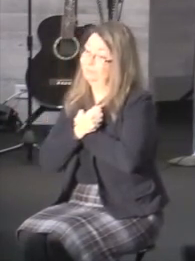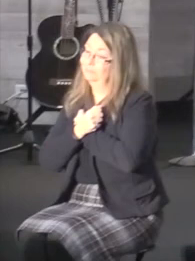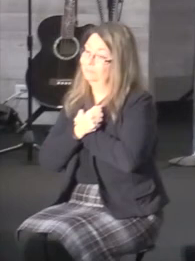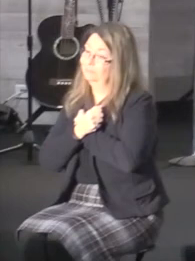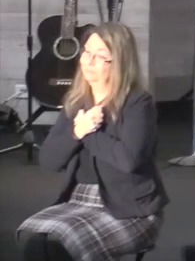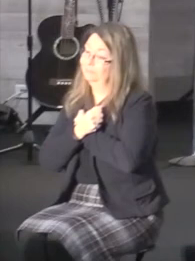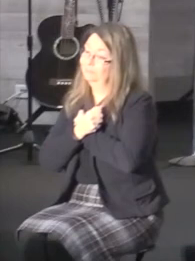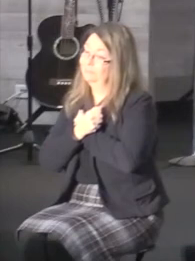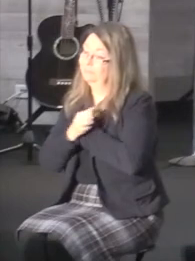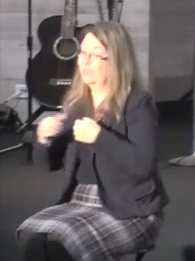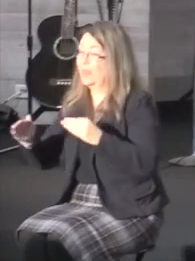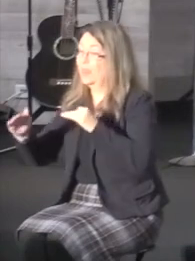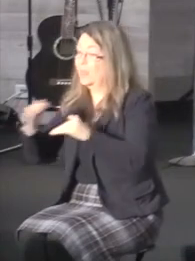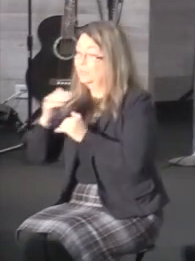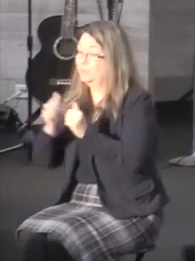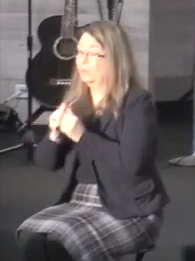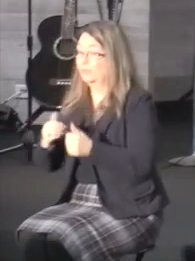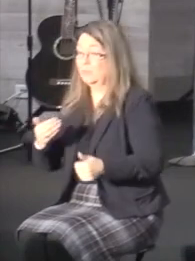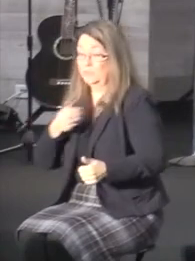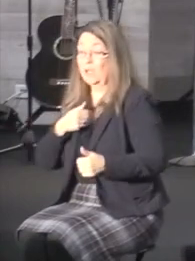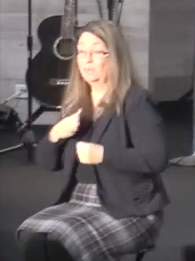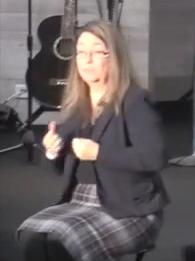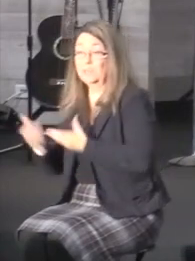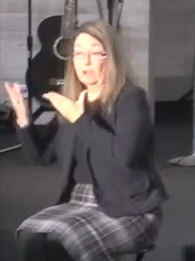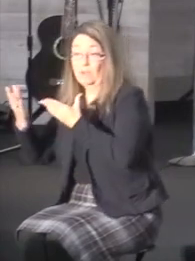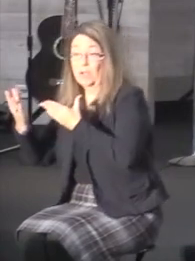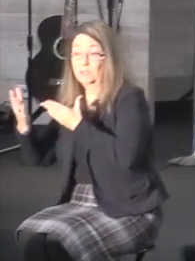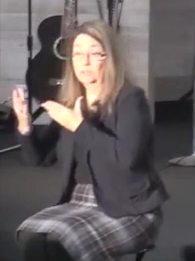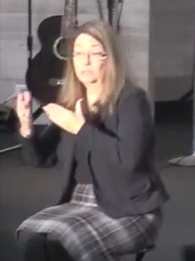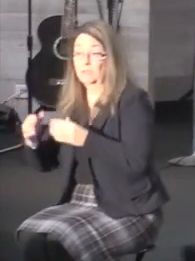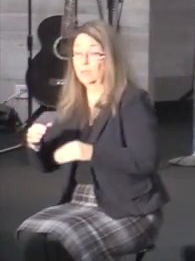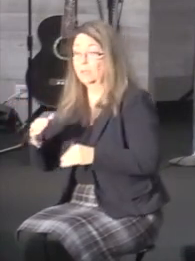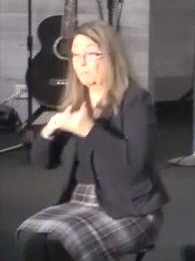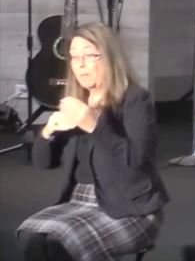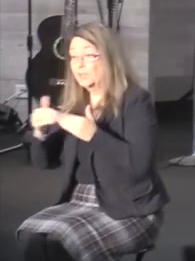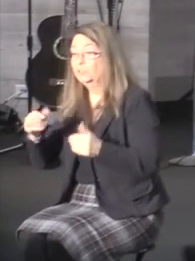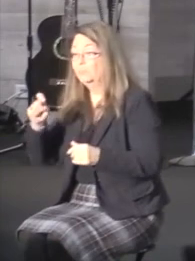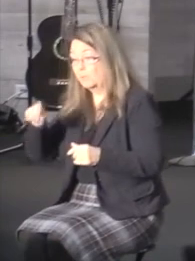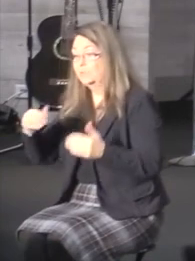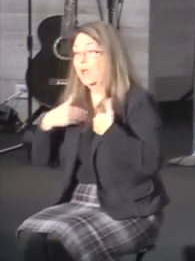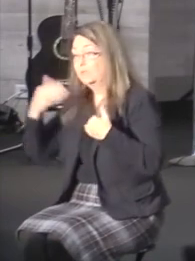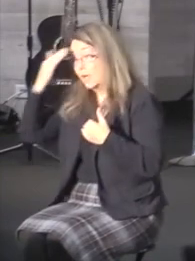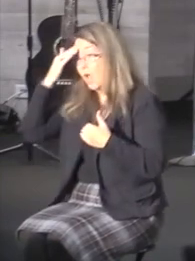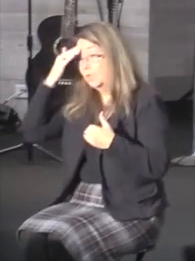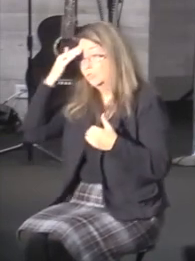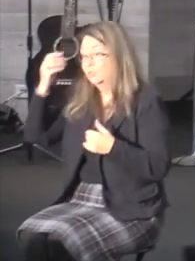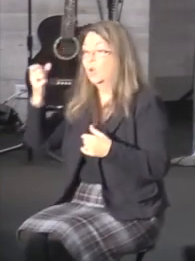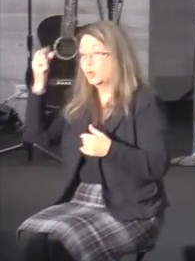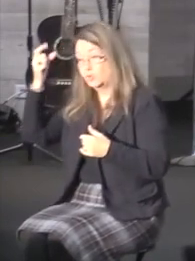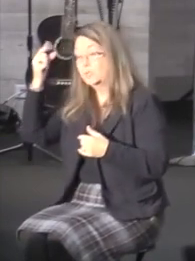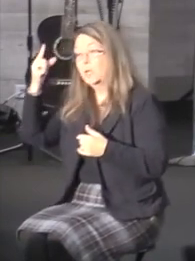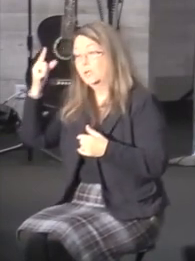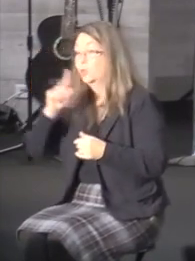to this thing called self-sacrifice, passion. It's knowledge. It's discernment. True acts of